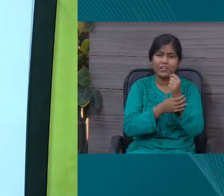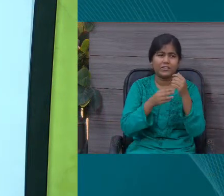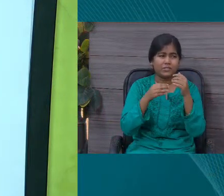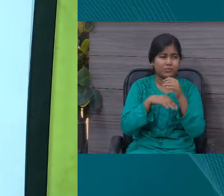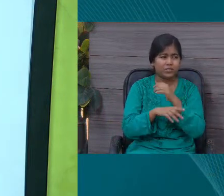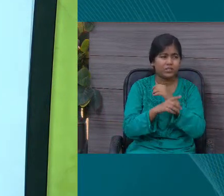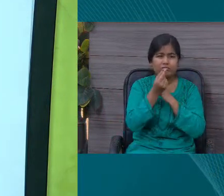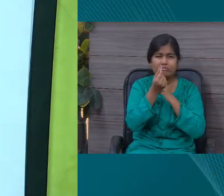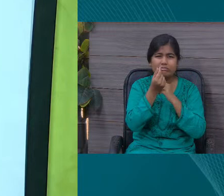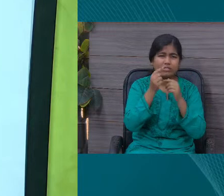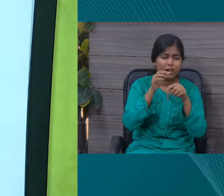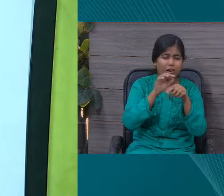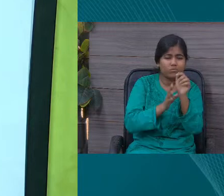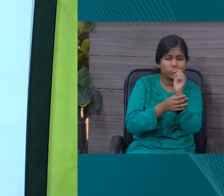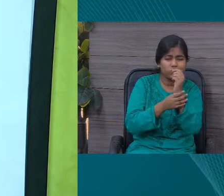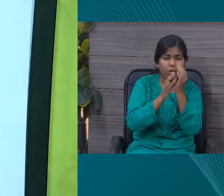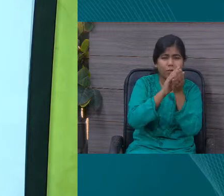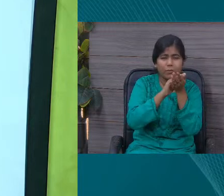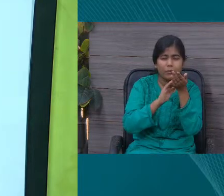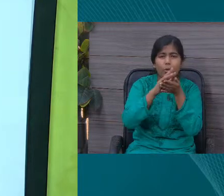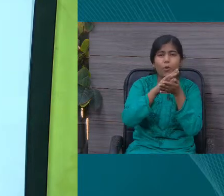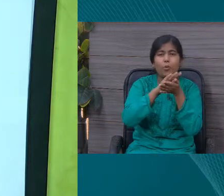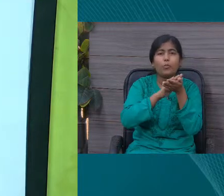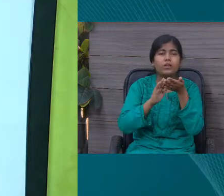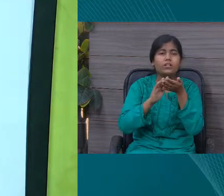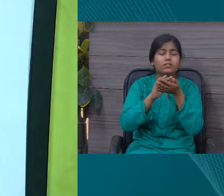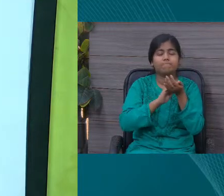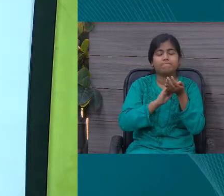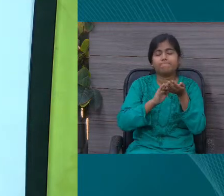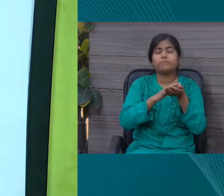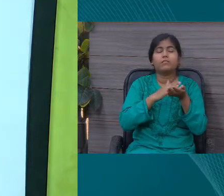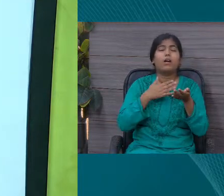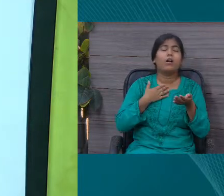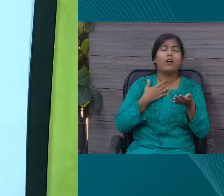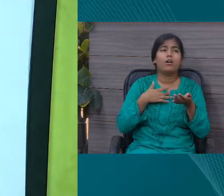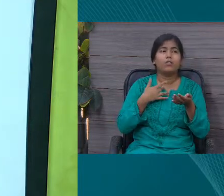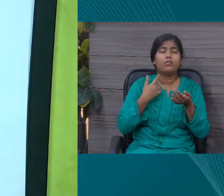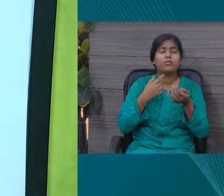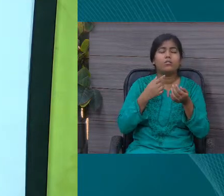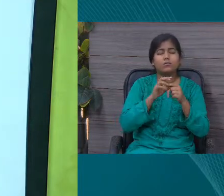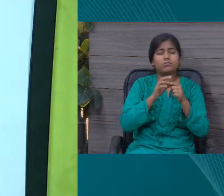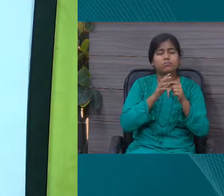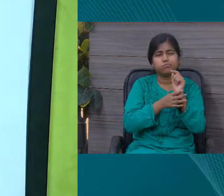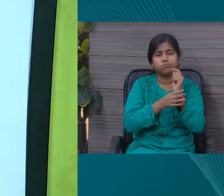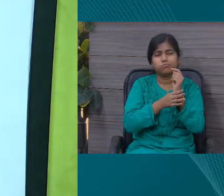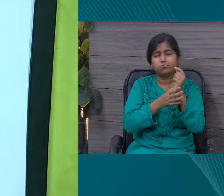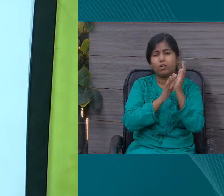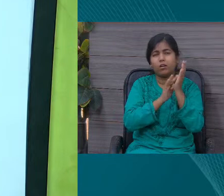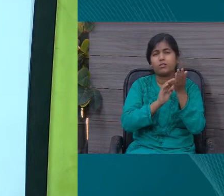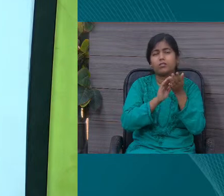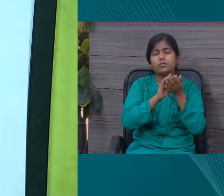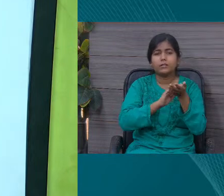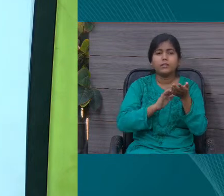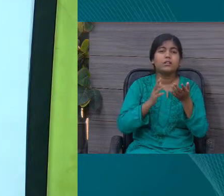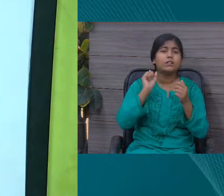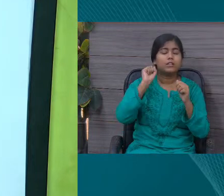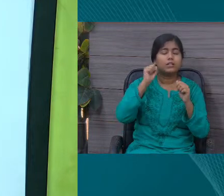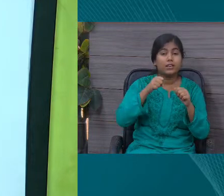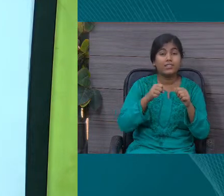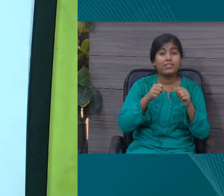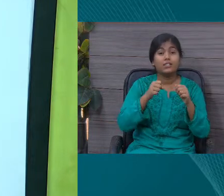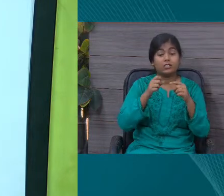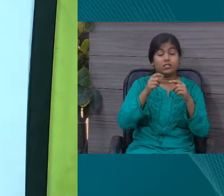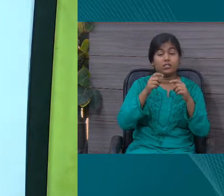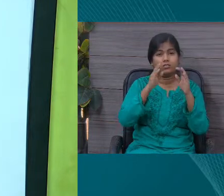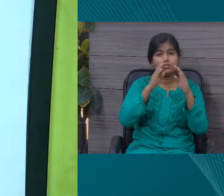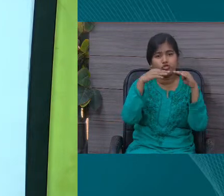them. So the children with visual impairment can feel it, and then the teacher can explain them that what the shape is, what